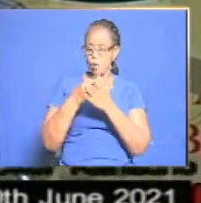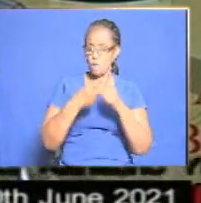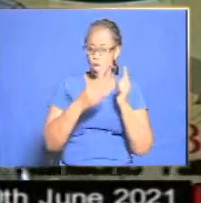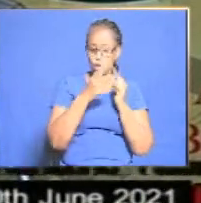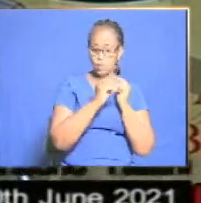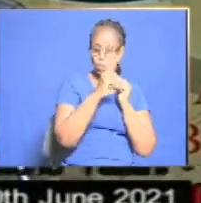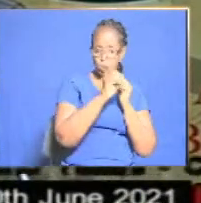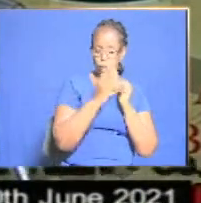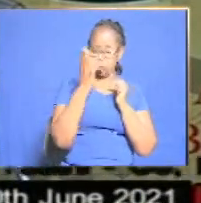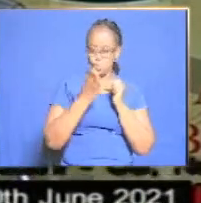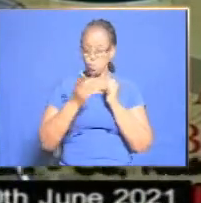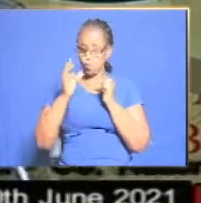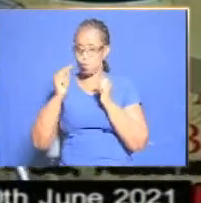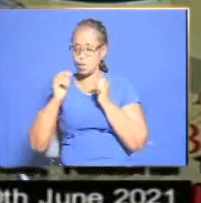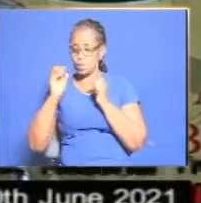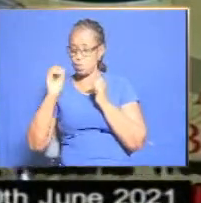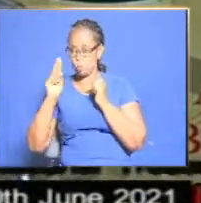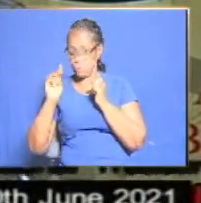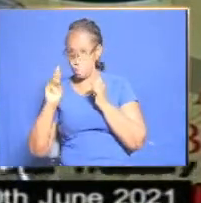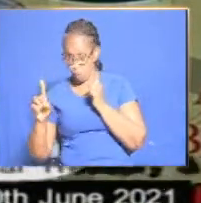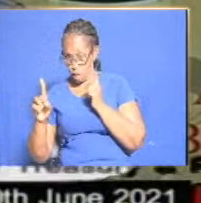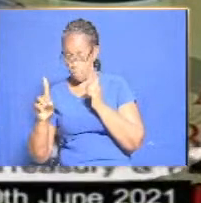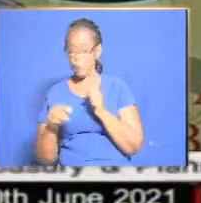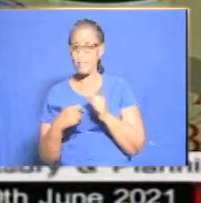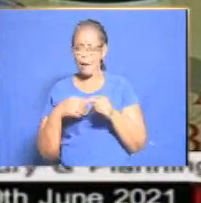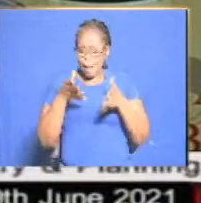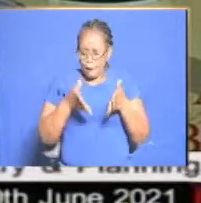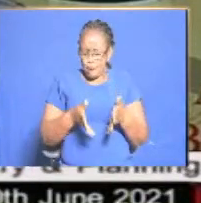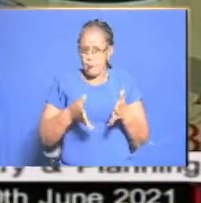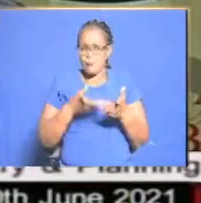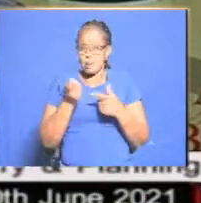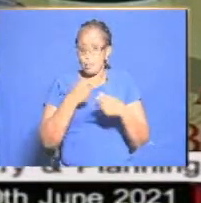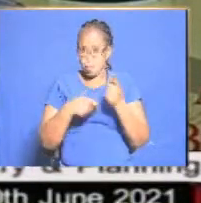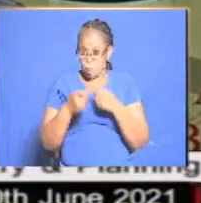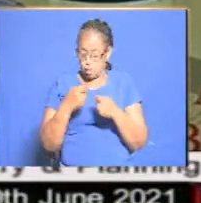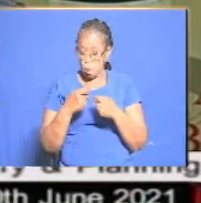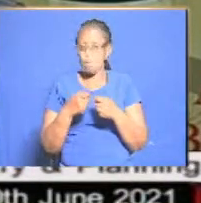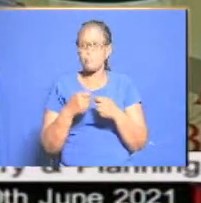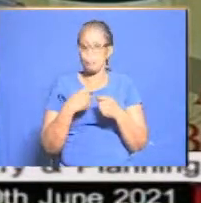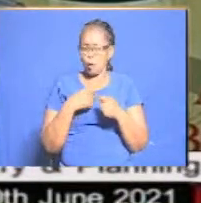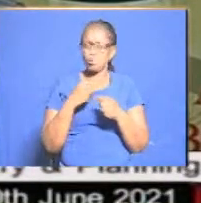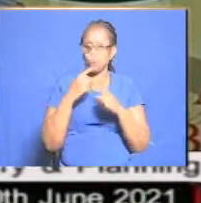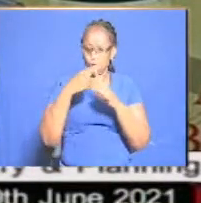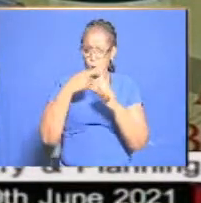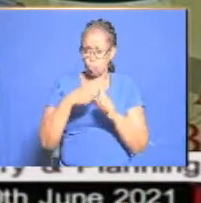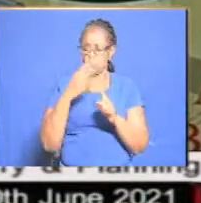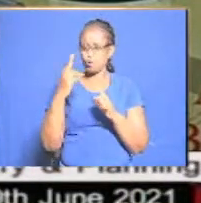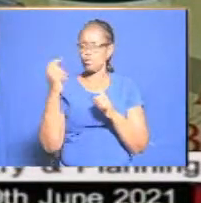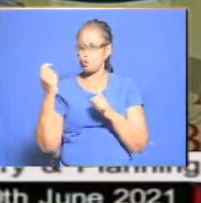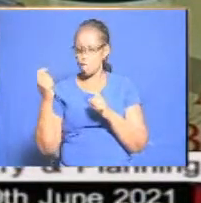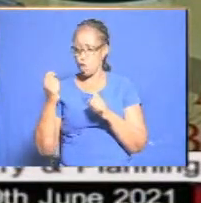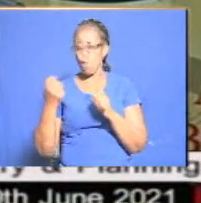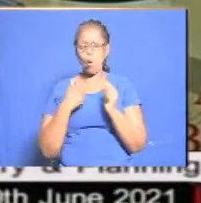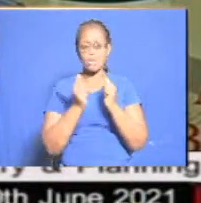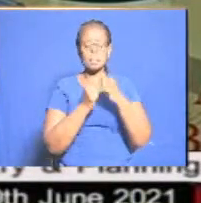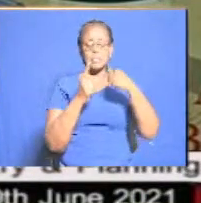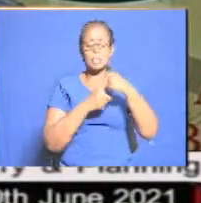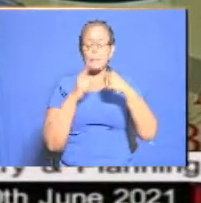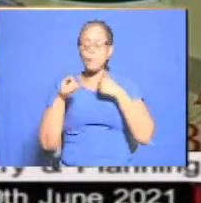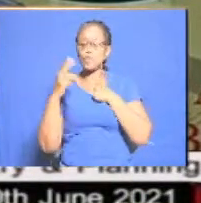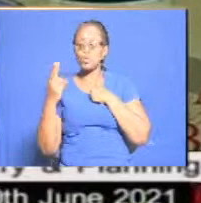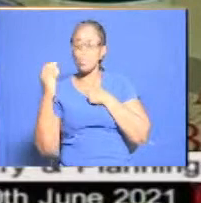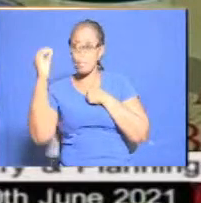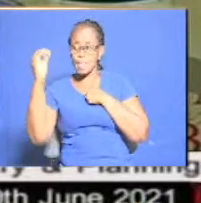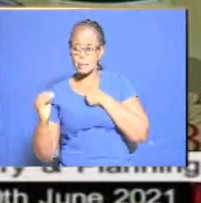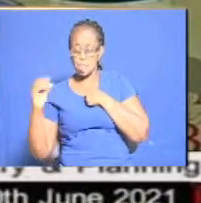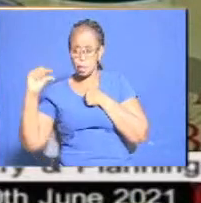budget. Recurrent expenditure will amount to Kenya shilling 2 trillion, or 16.2% of GDP. On the